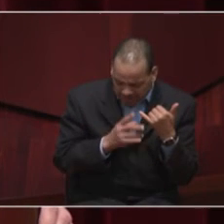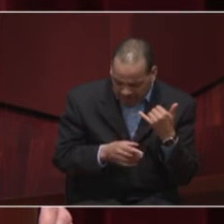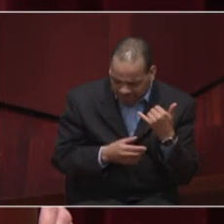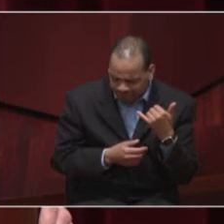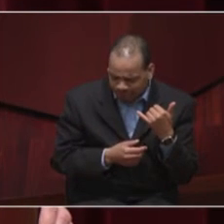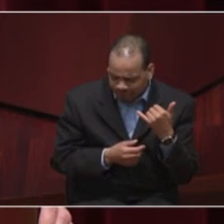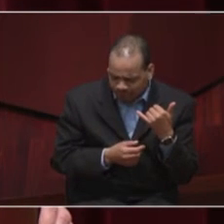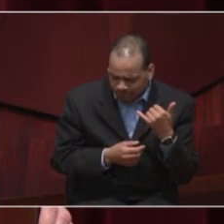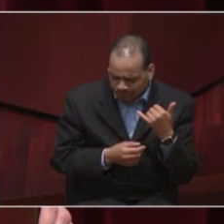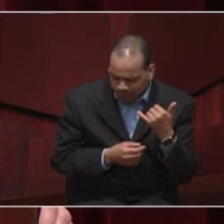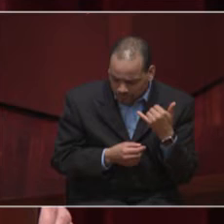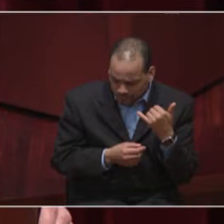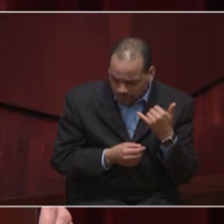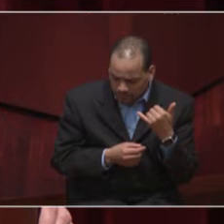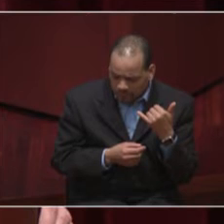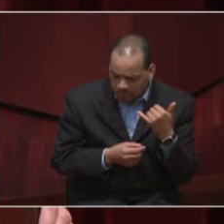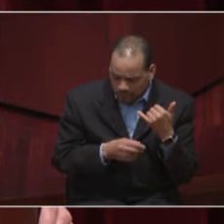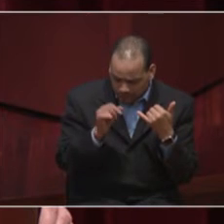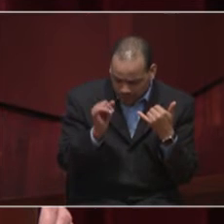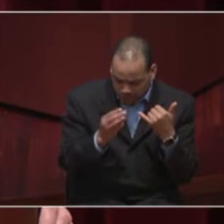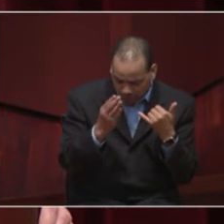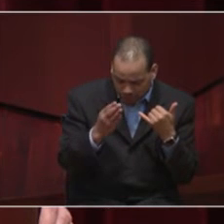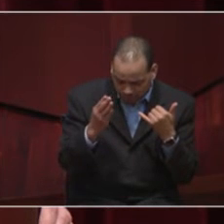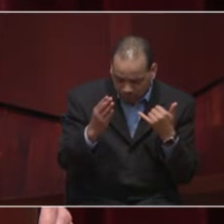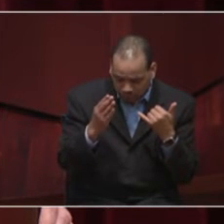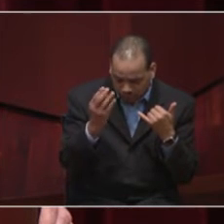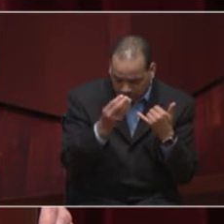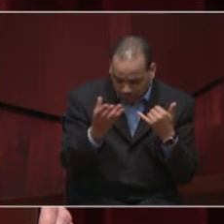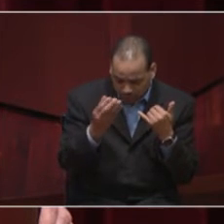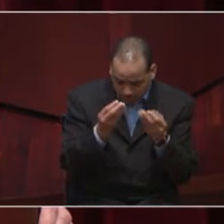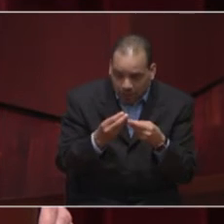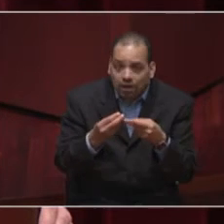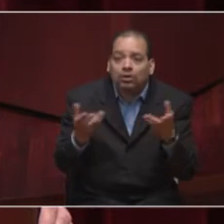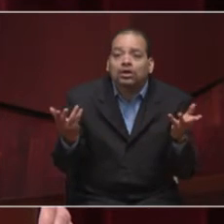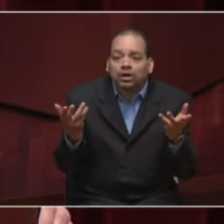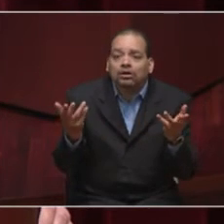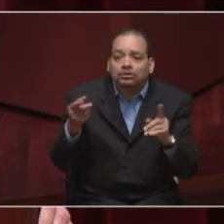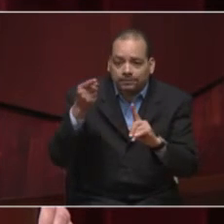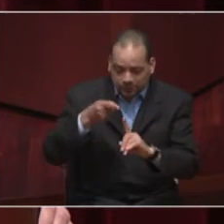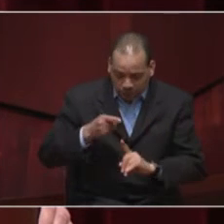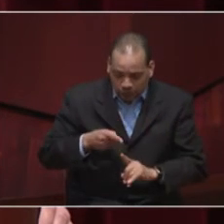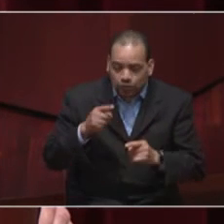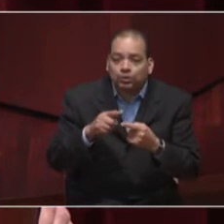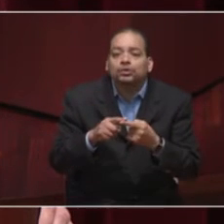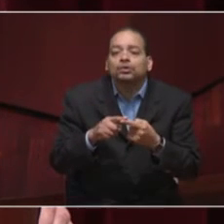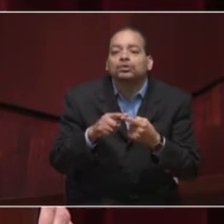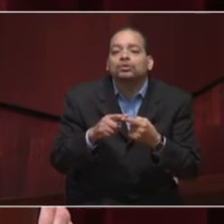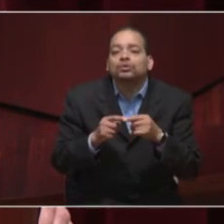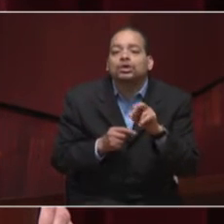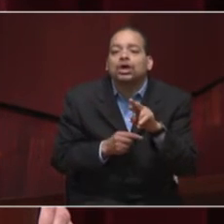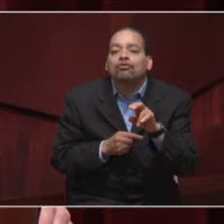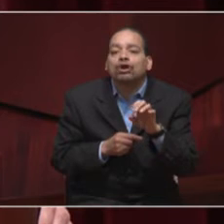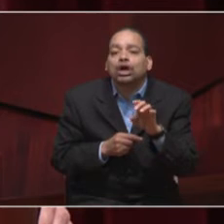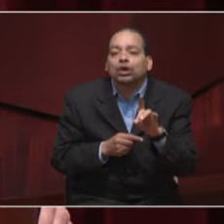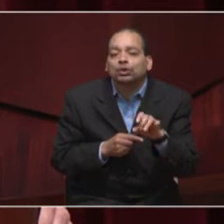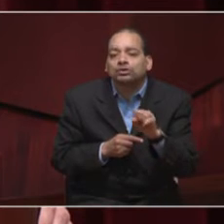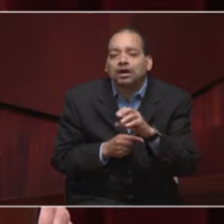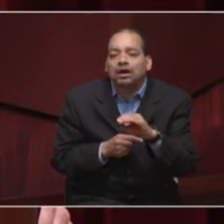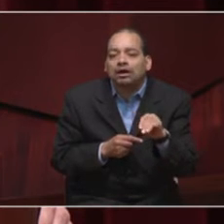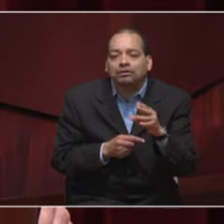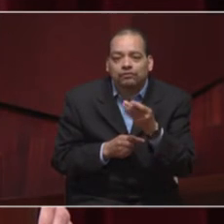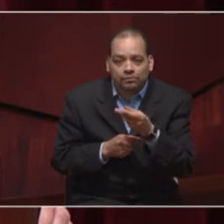The job series is out there. It is specific to the records and information profession,